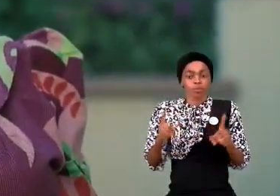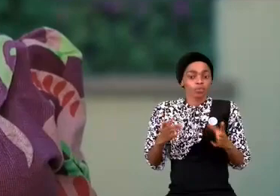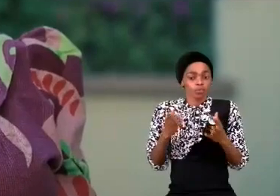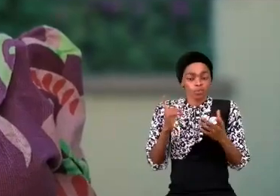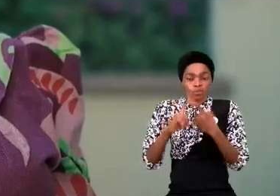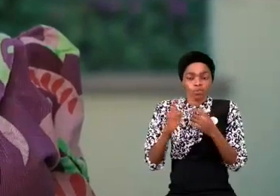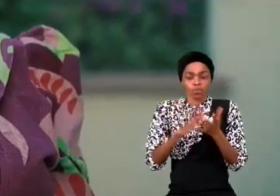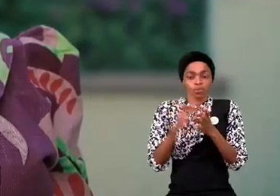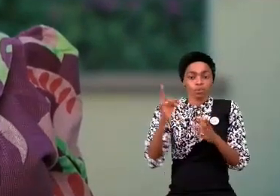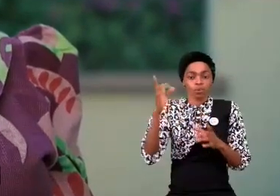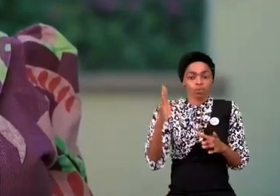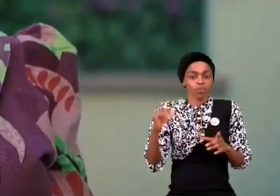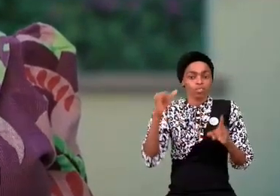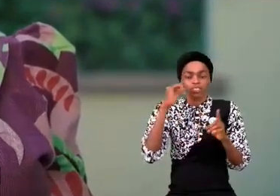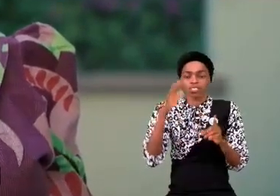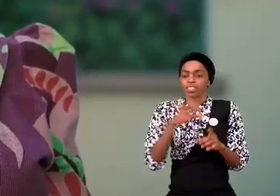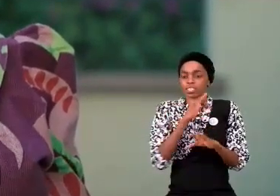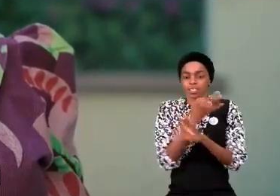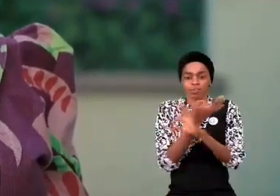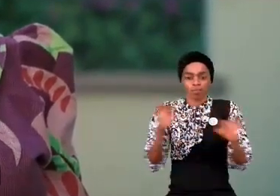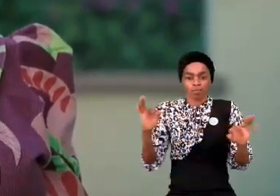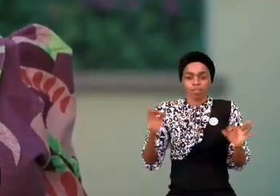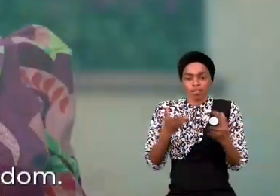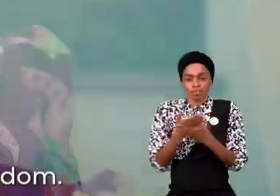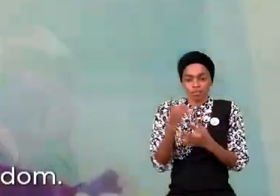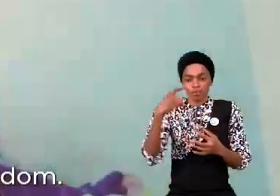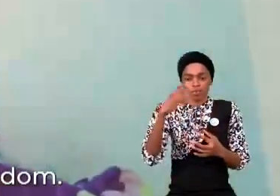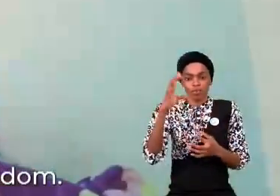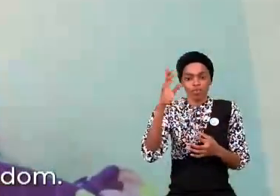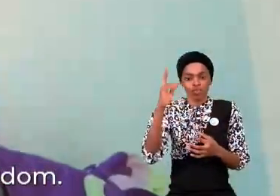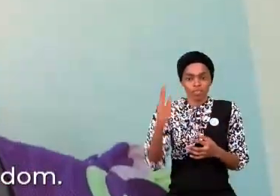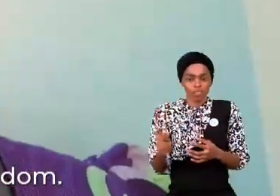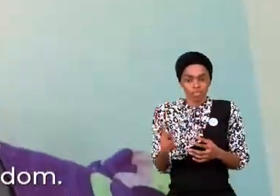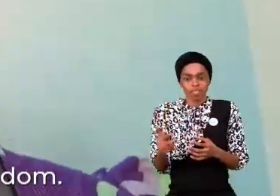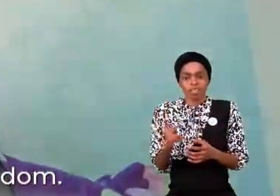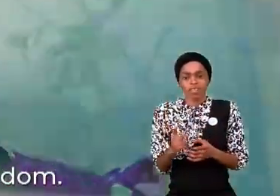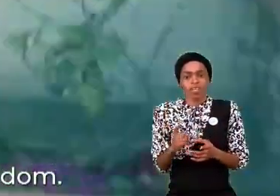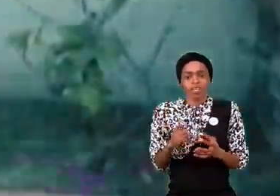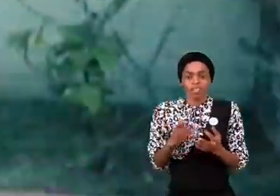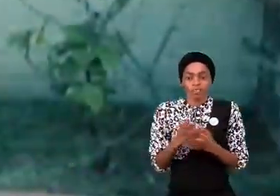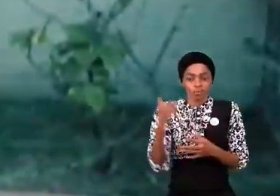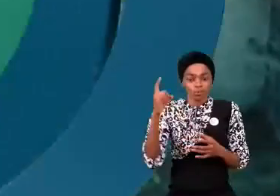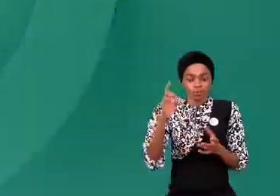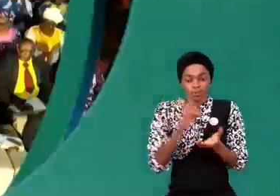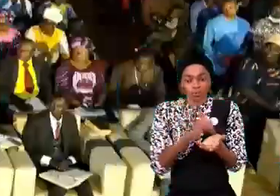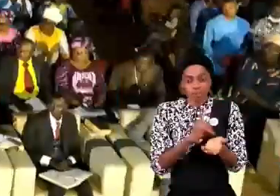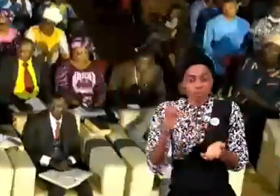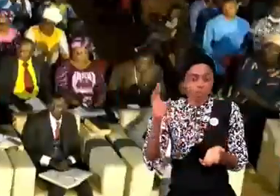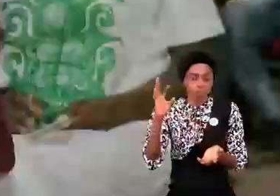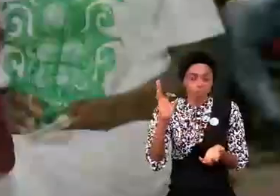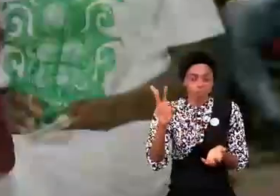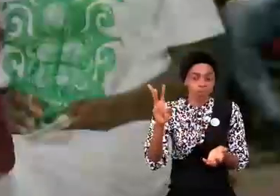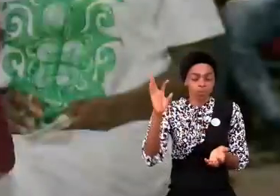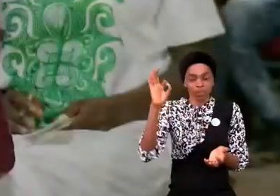W.F. Kumuyi, I thank the Lord, Almighty God, for using him to make me get my freedom.